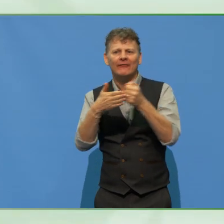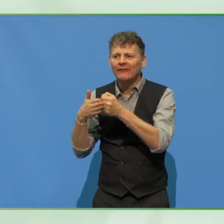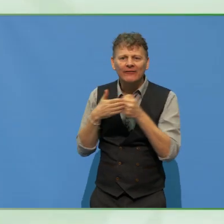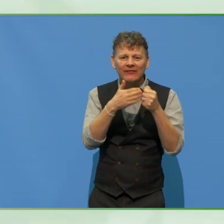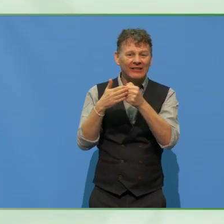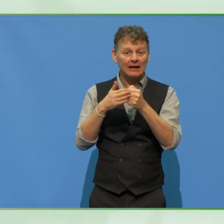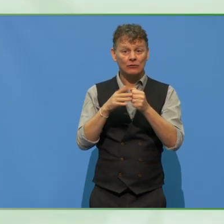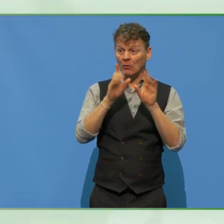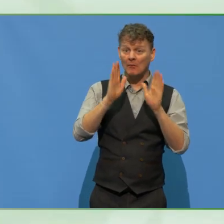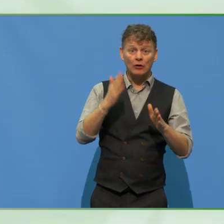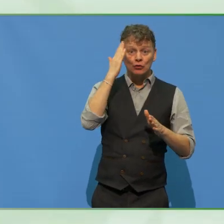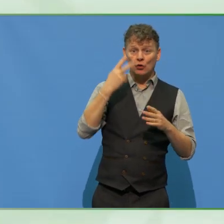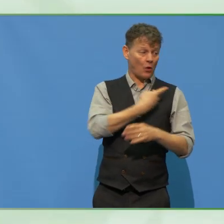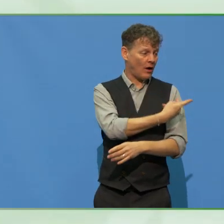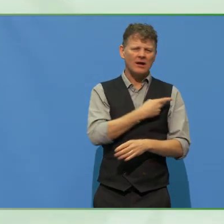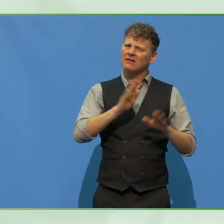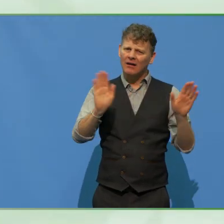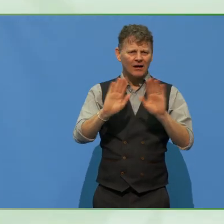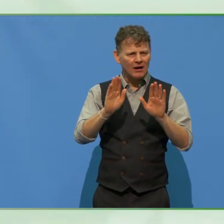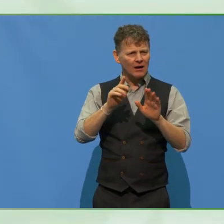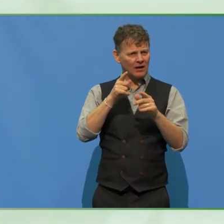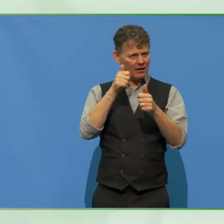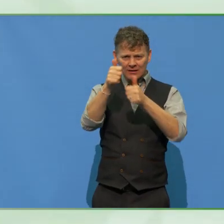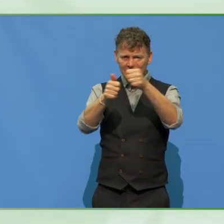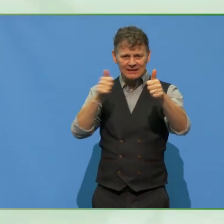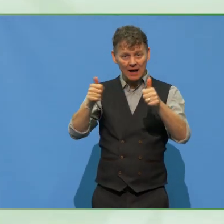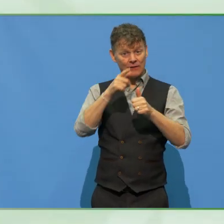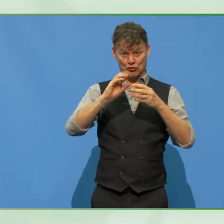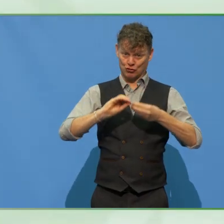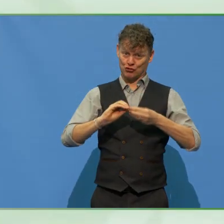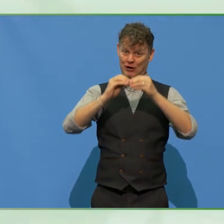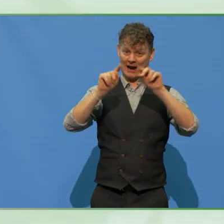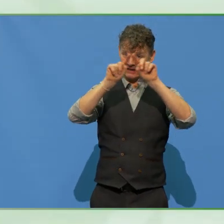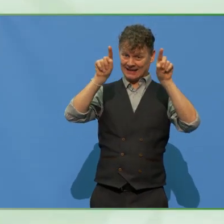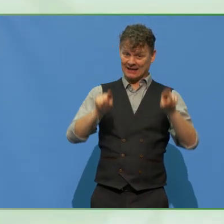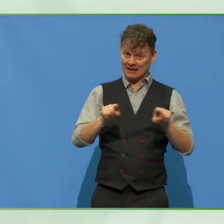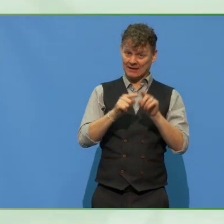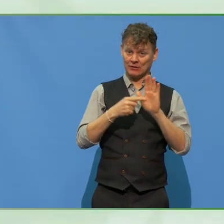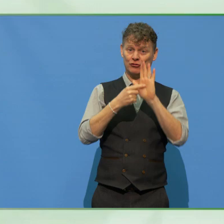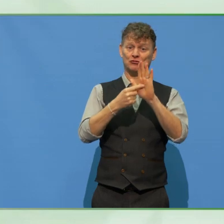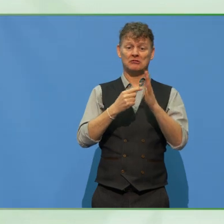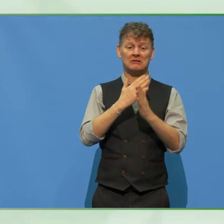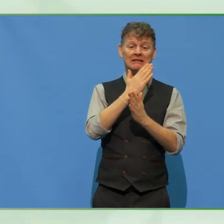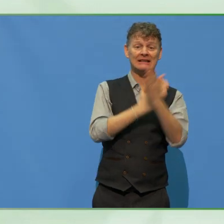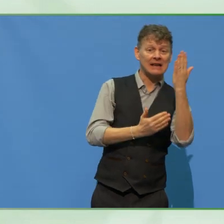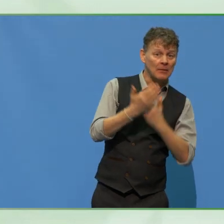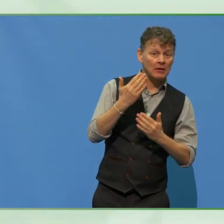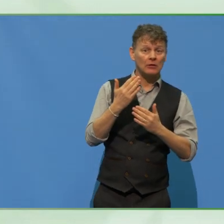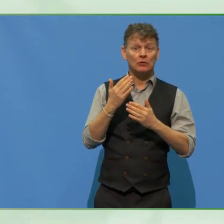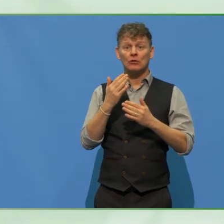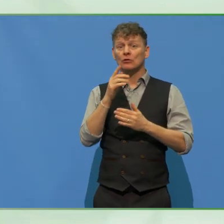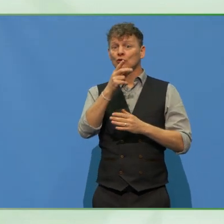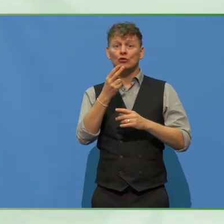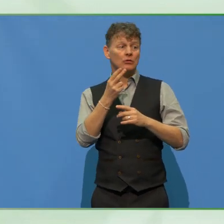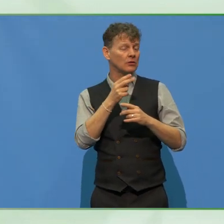these solutions. So if people go and create an image of a disabled person, apparently or non-apparently, using Copilot, and it's